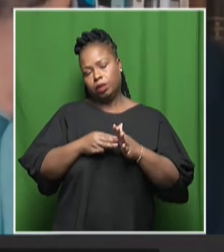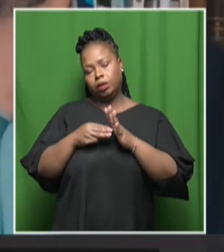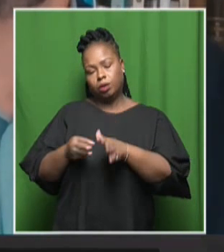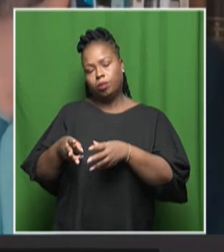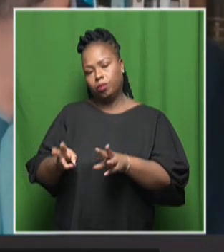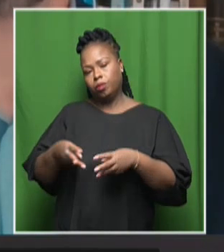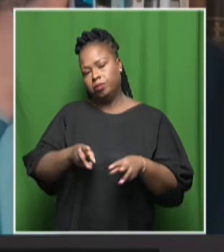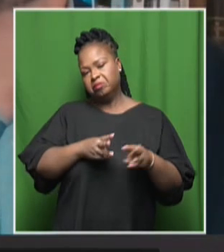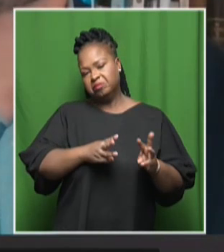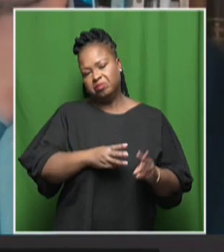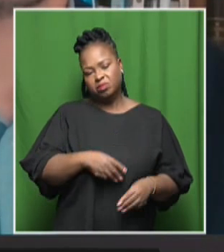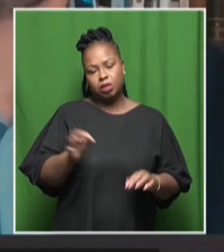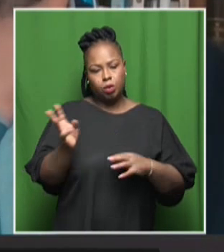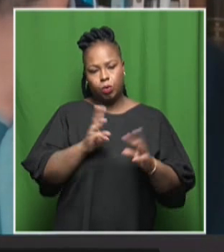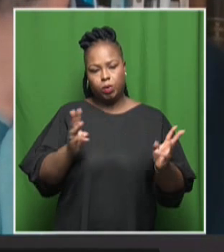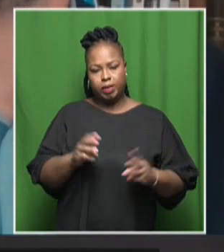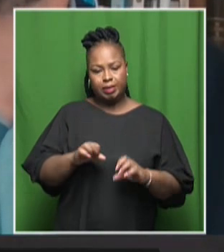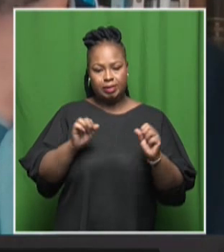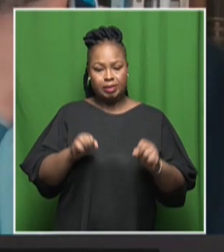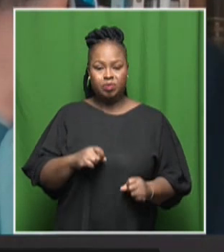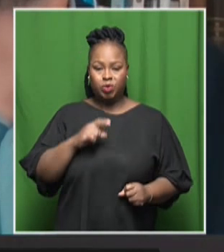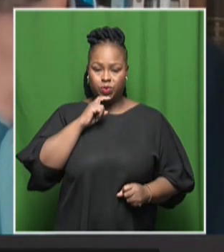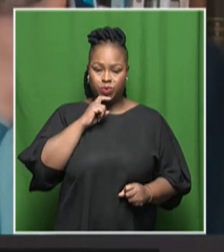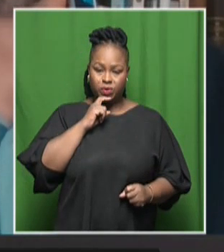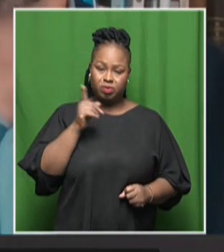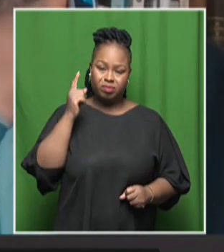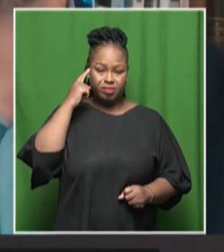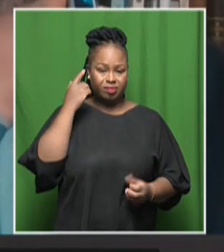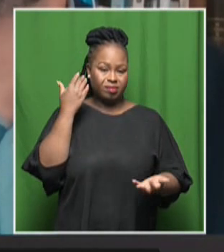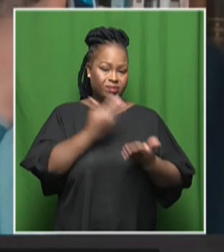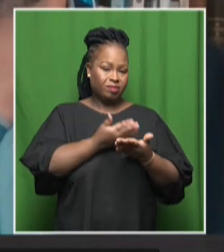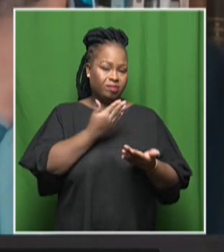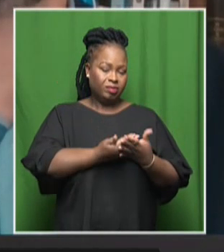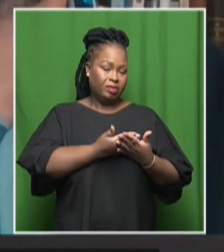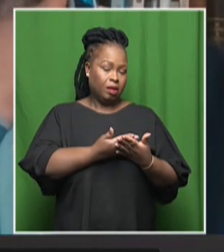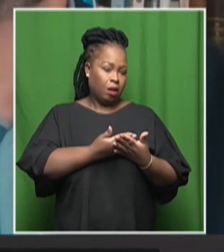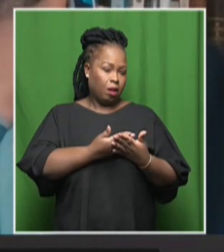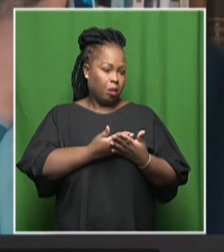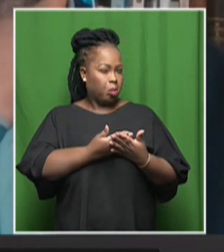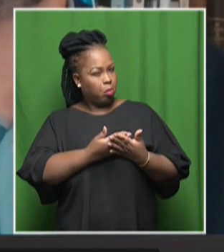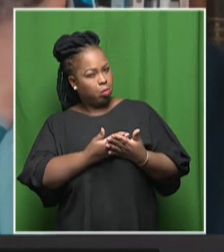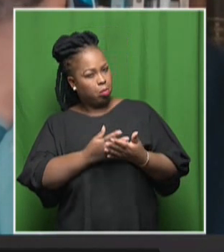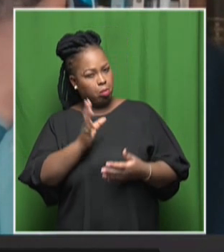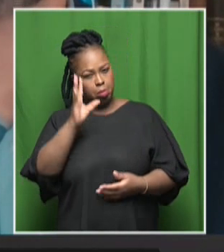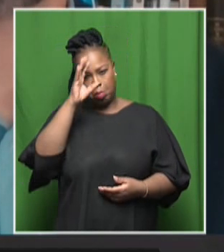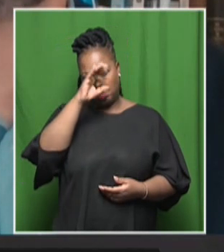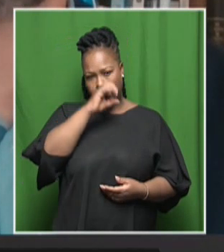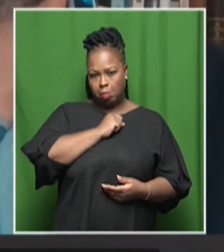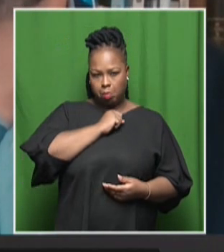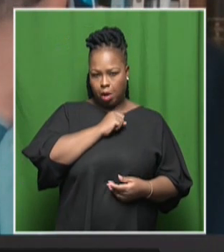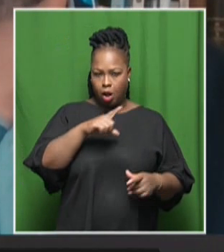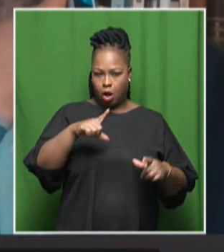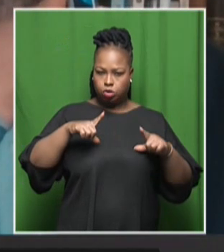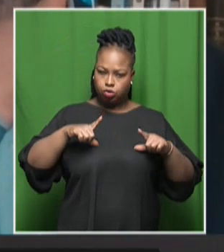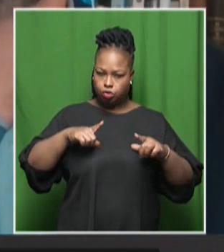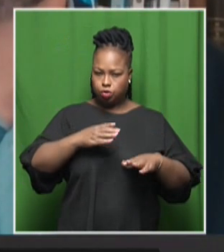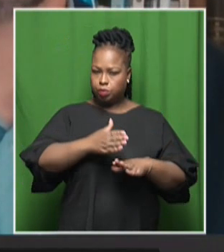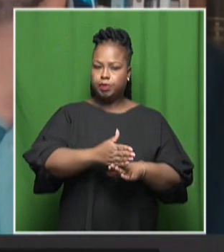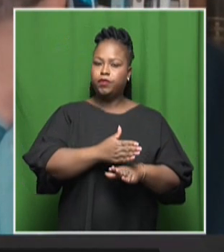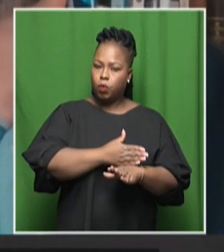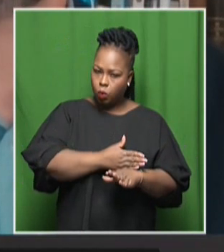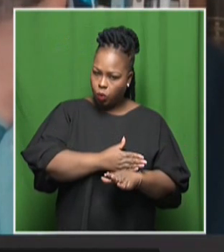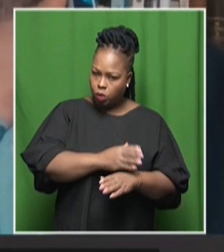weather services are using, are they able to accurately and timelessly predict this so that, you know, we do